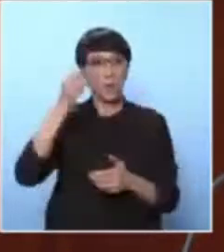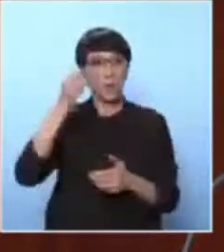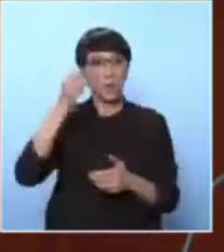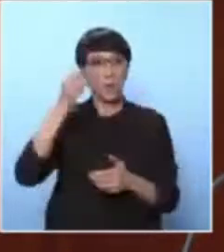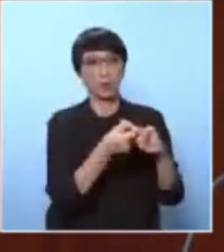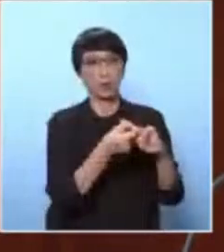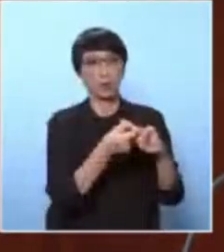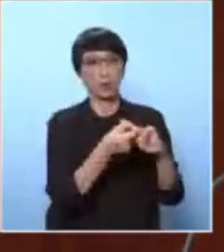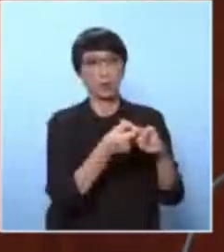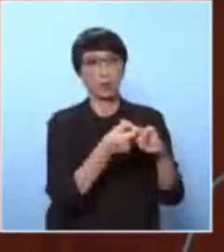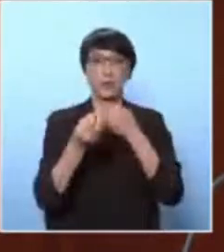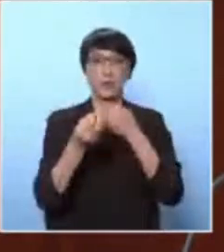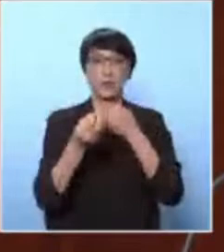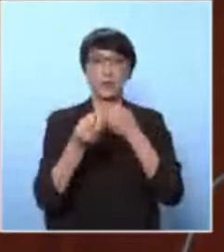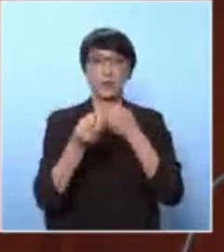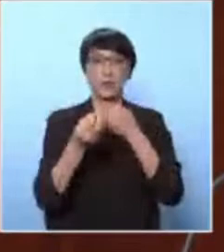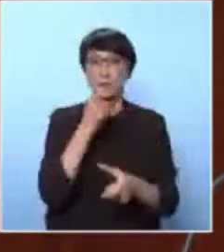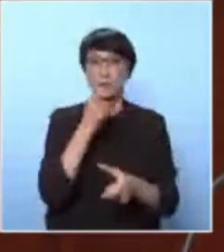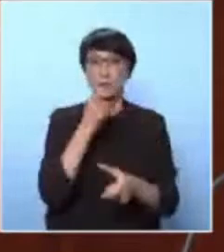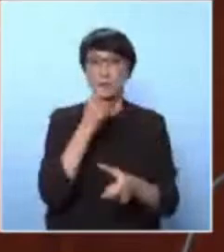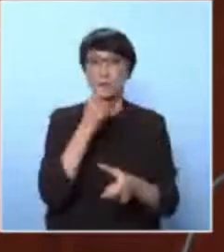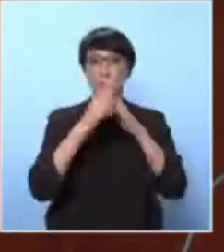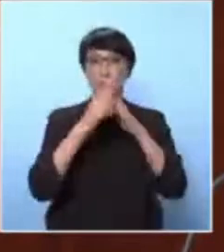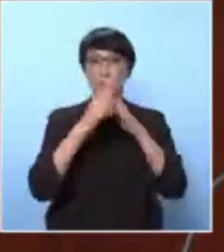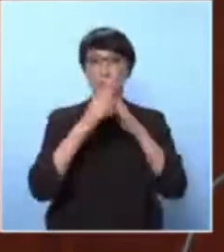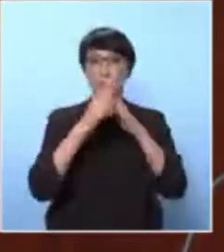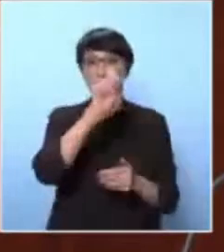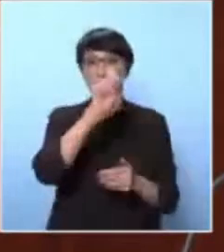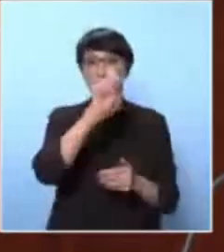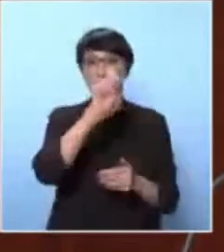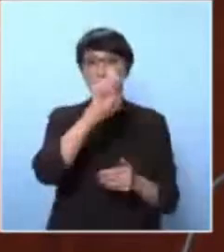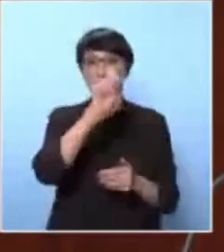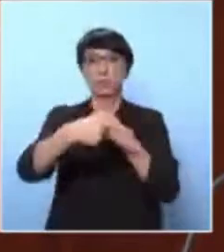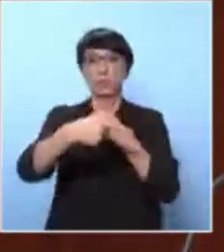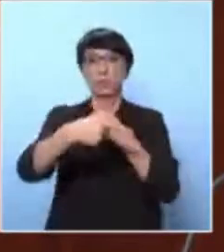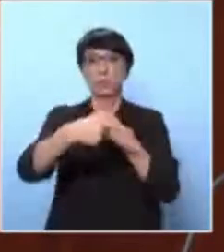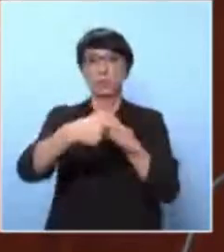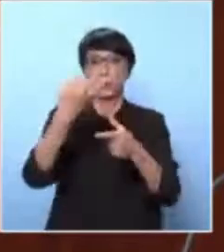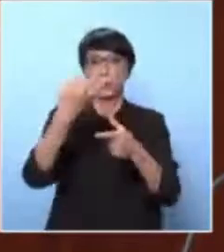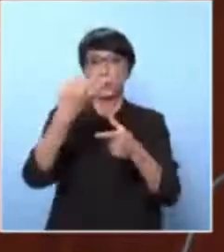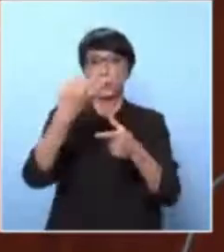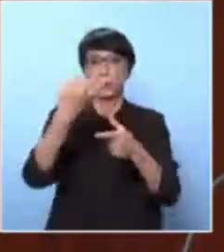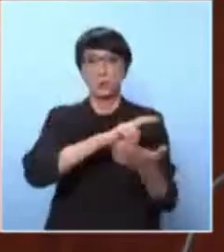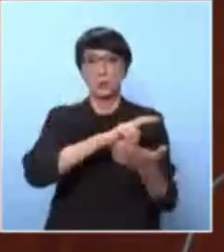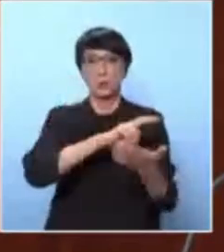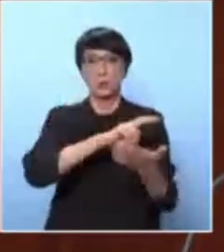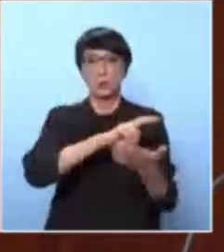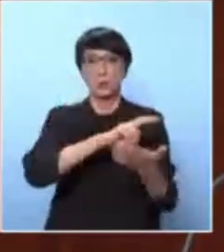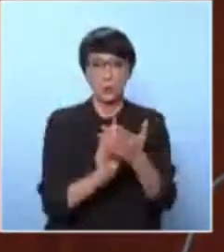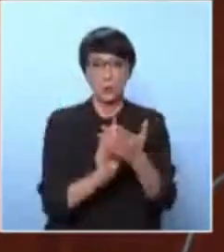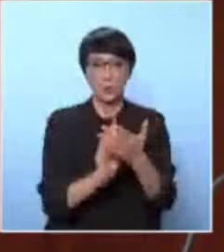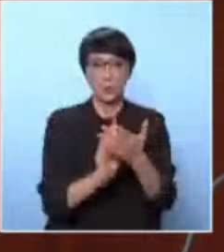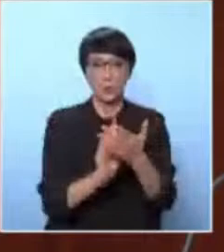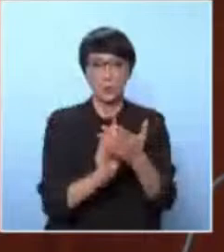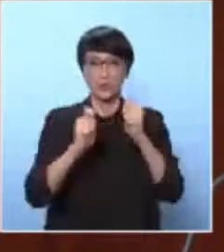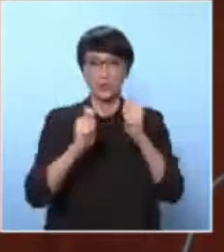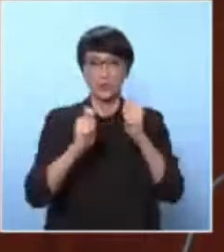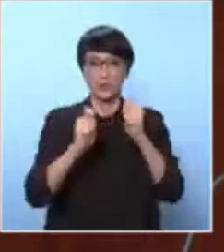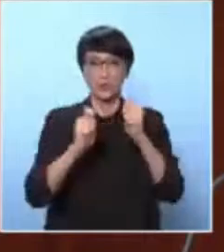HKEX plans to implement the revised listing rules in the first quarter of next year.